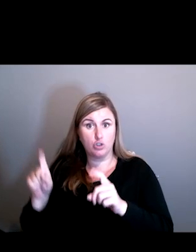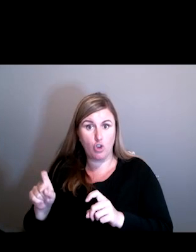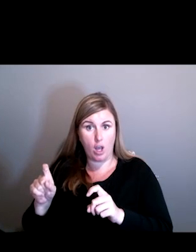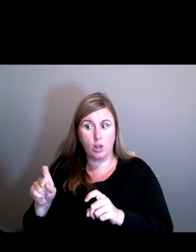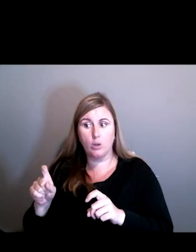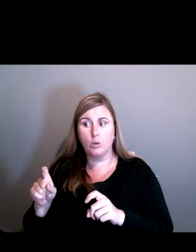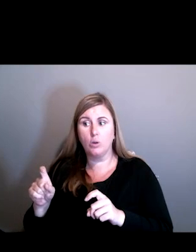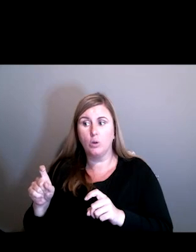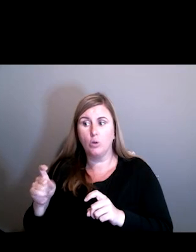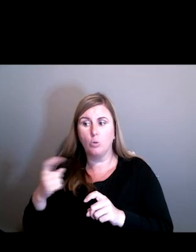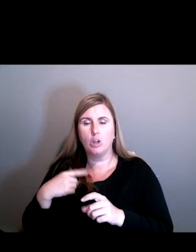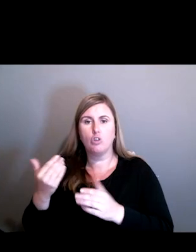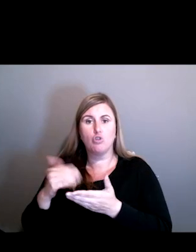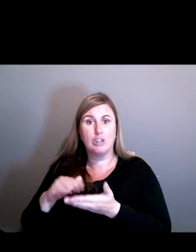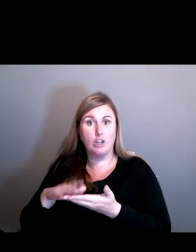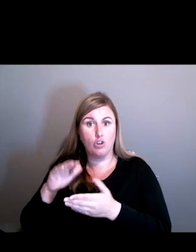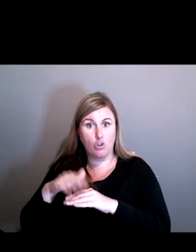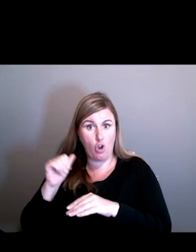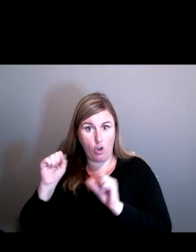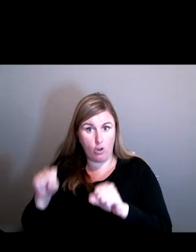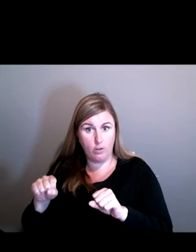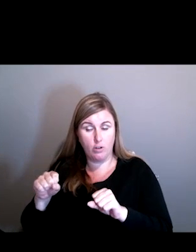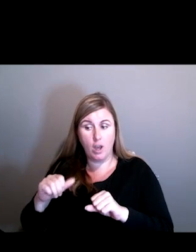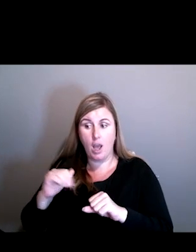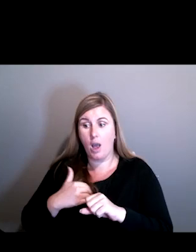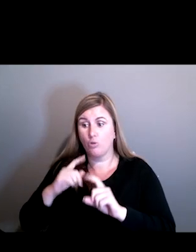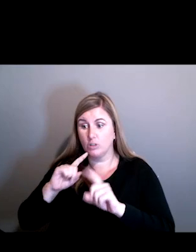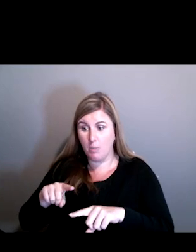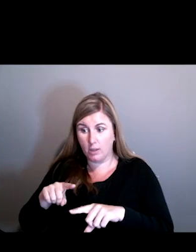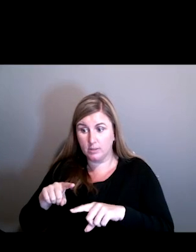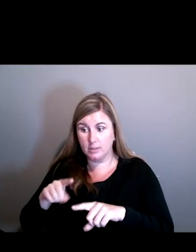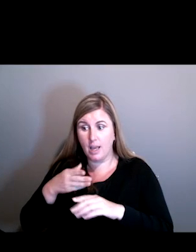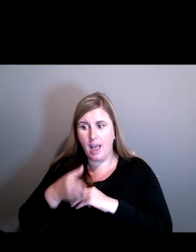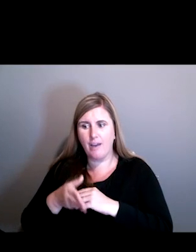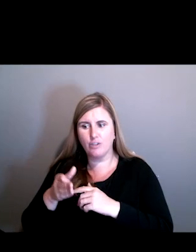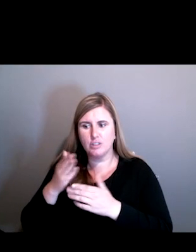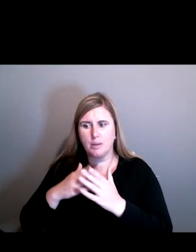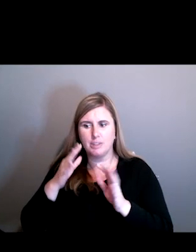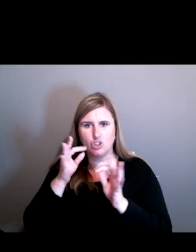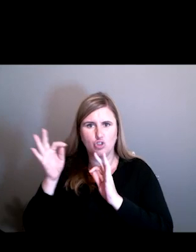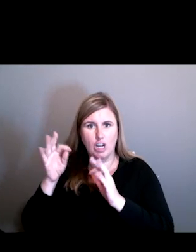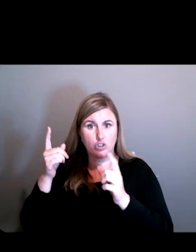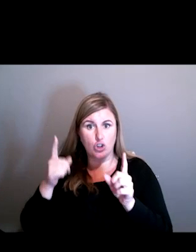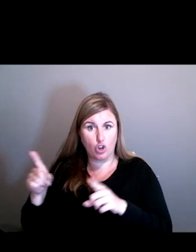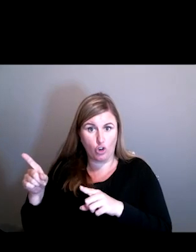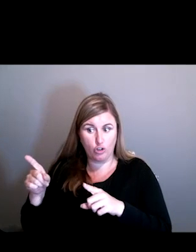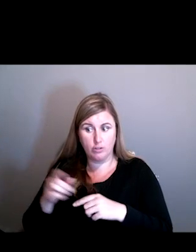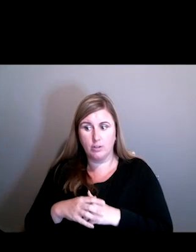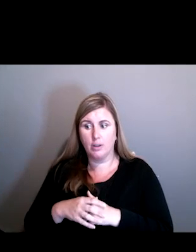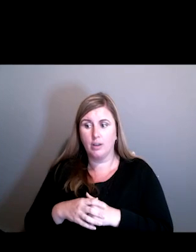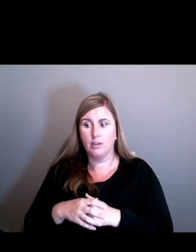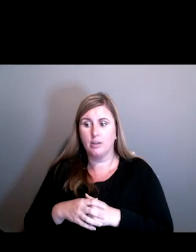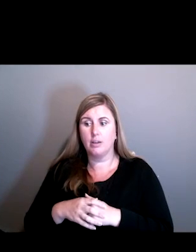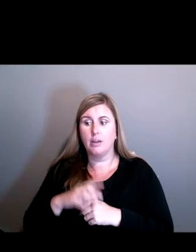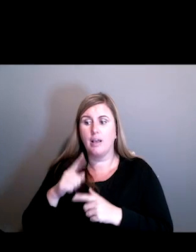the check trial, that's where we look for recall, or a response after some